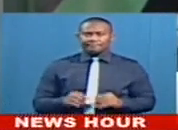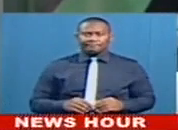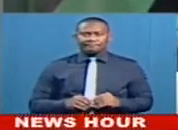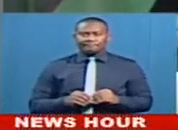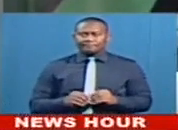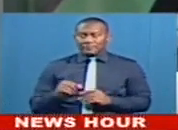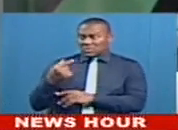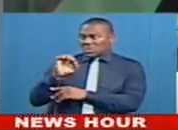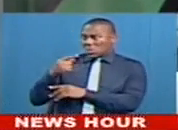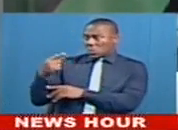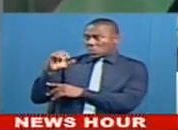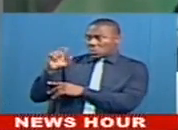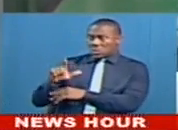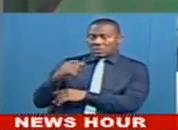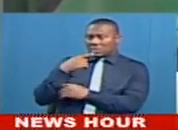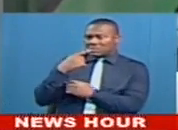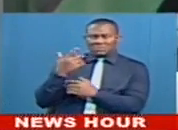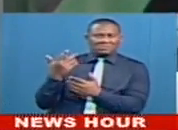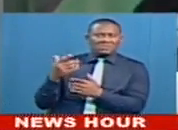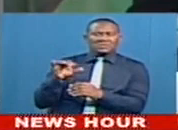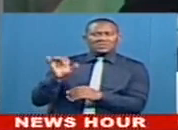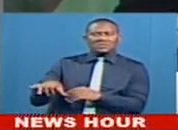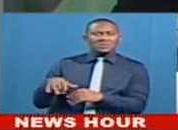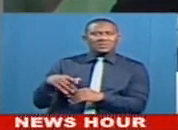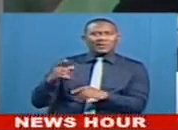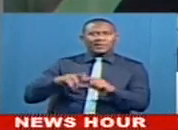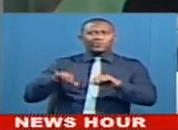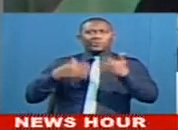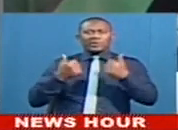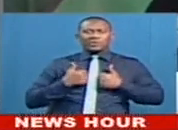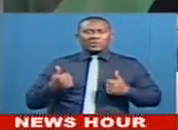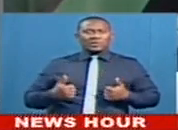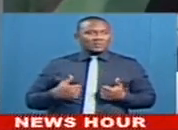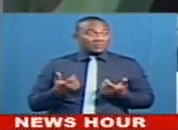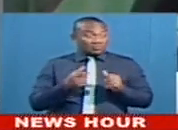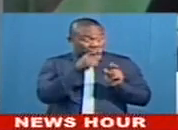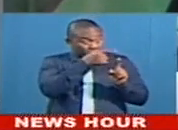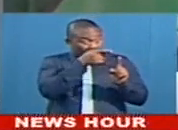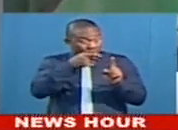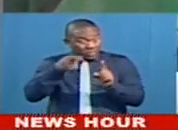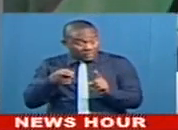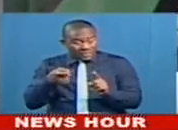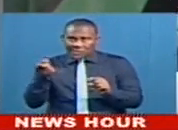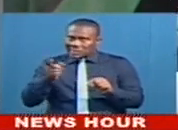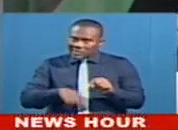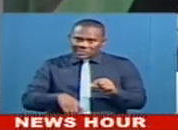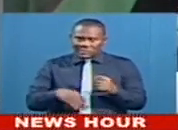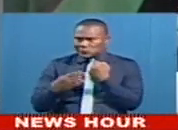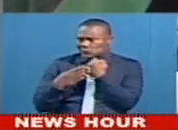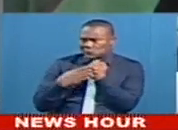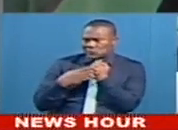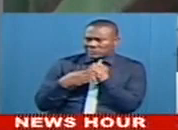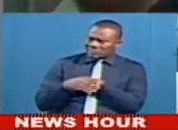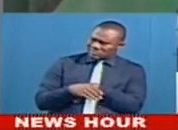will not give you a register of data of addresses for every user. Banks, for example, cannot confirm